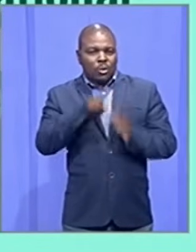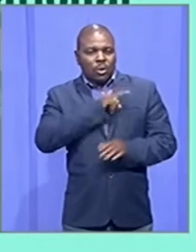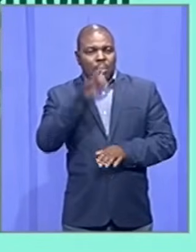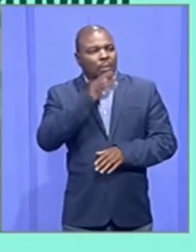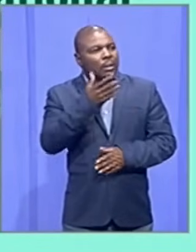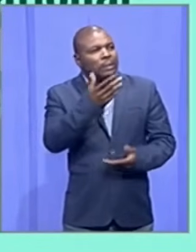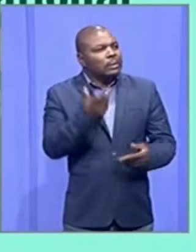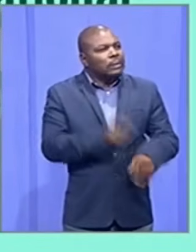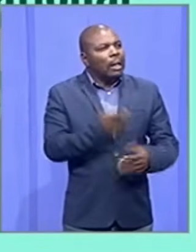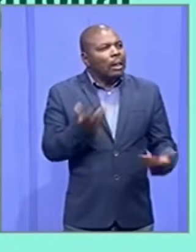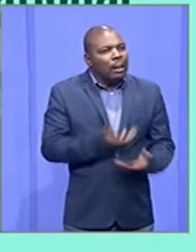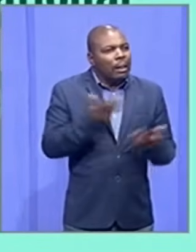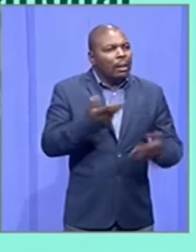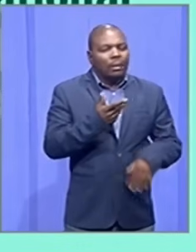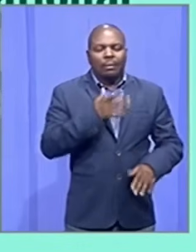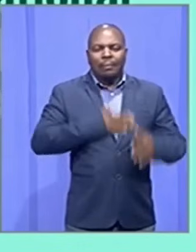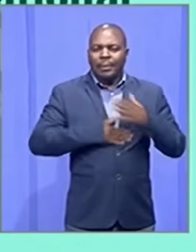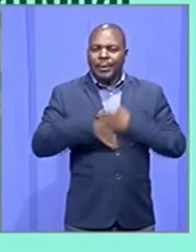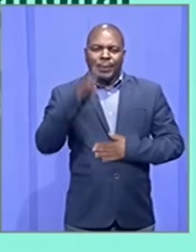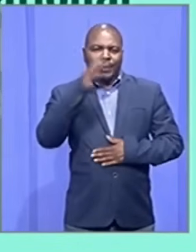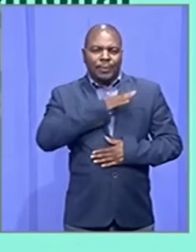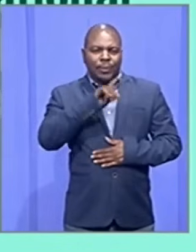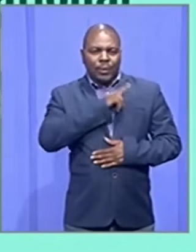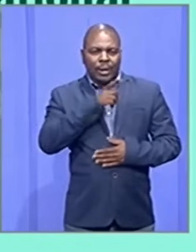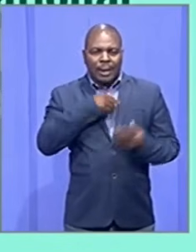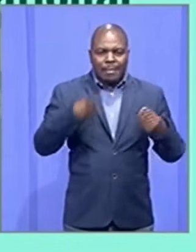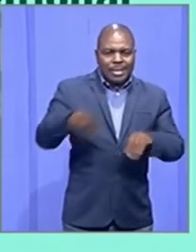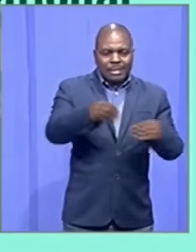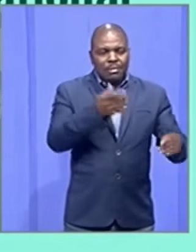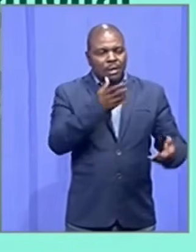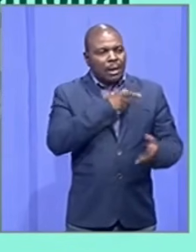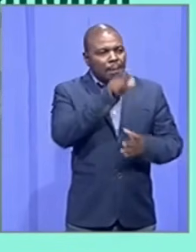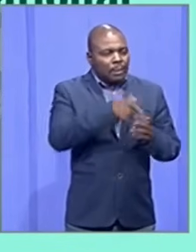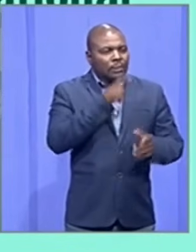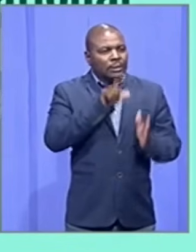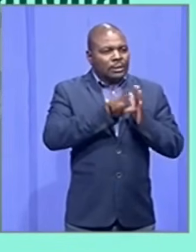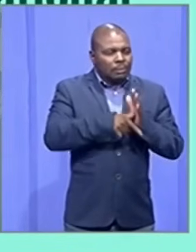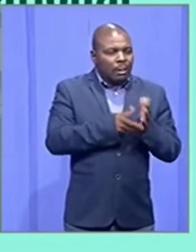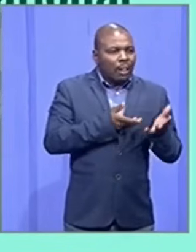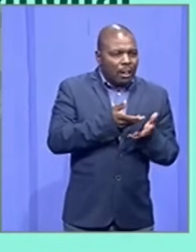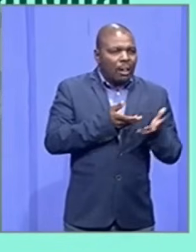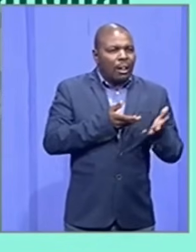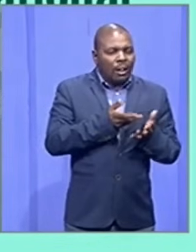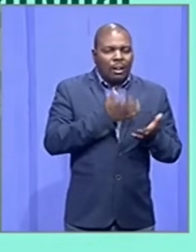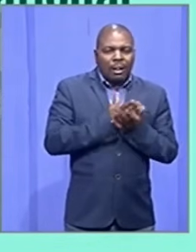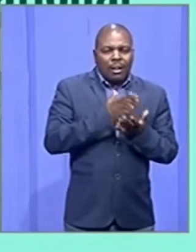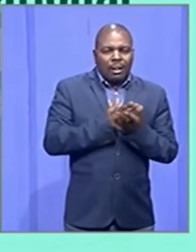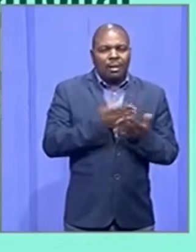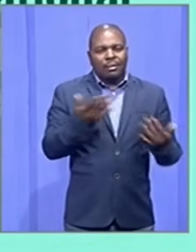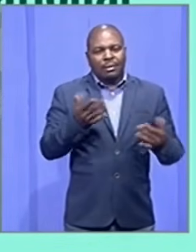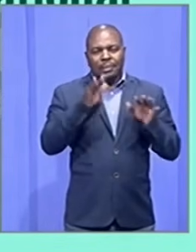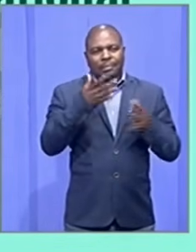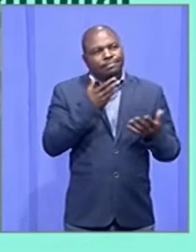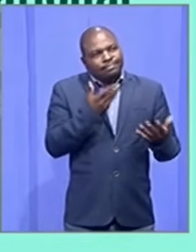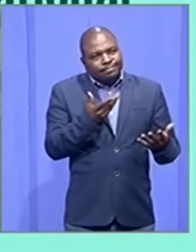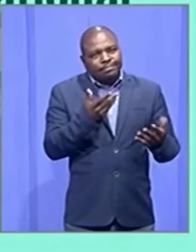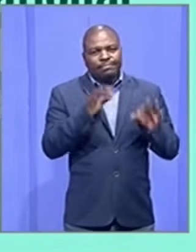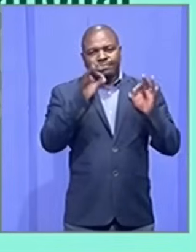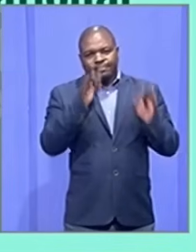pelo haholoholo jwang o thola le hore ho a phethesela motho o batla se a se batlang jwale ha ba kgone ho ba batlela